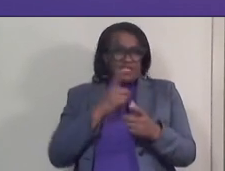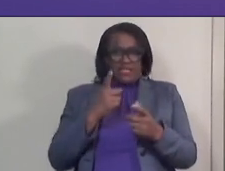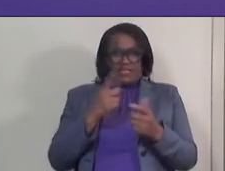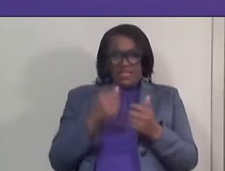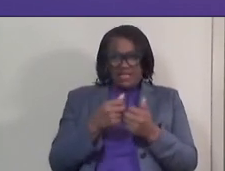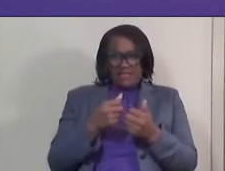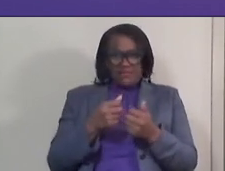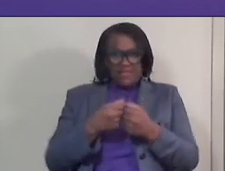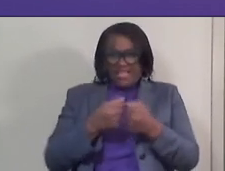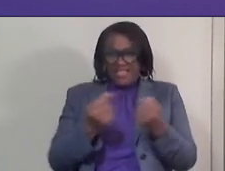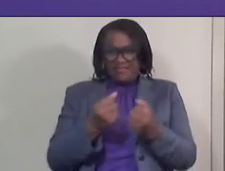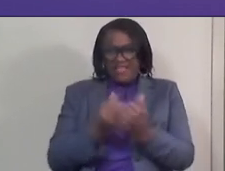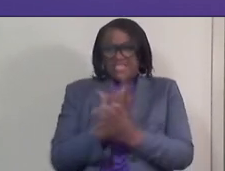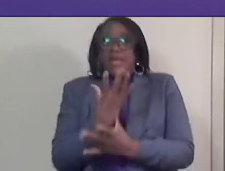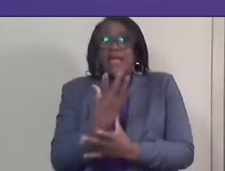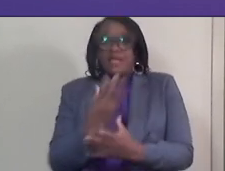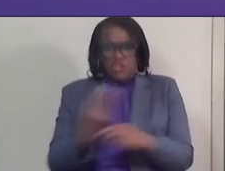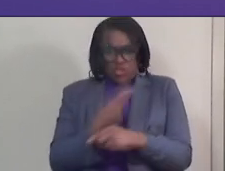archives.